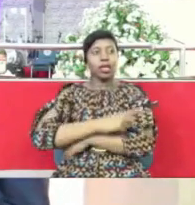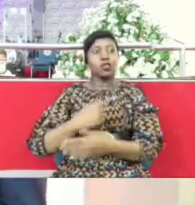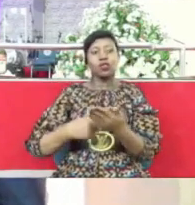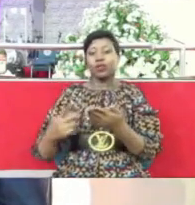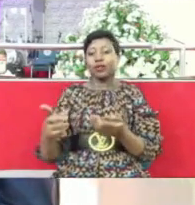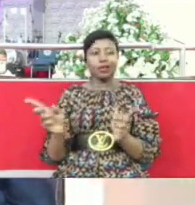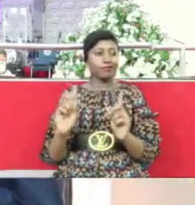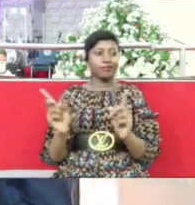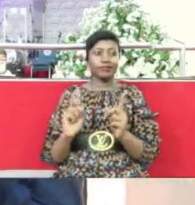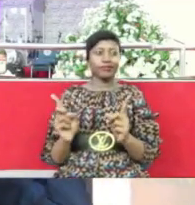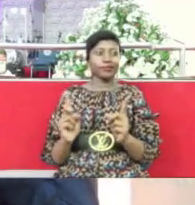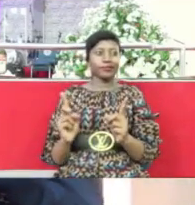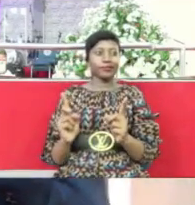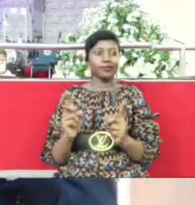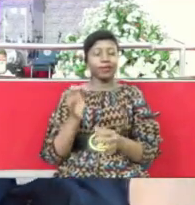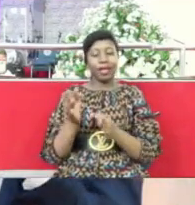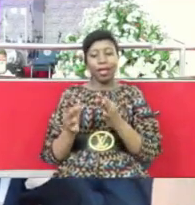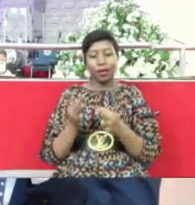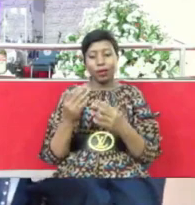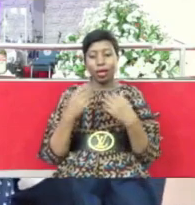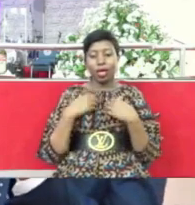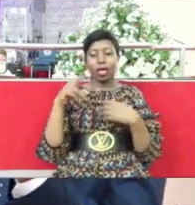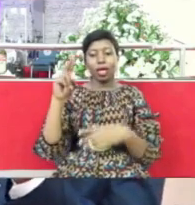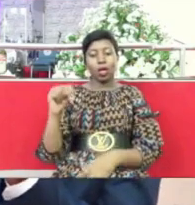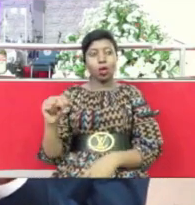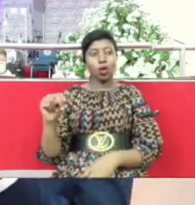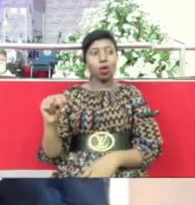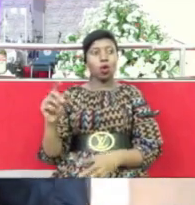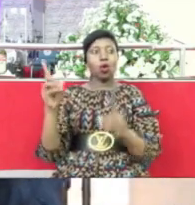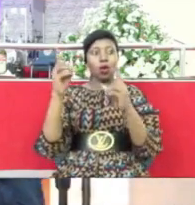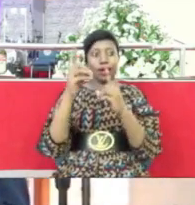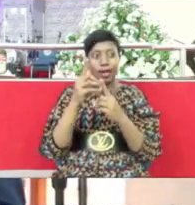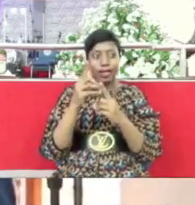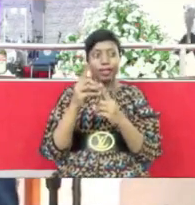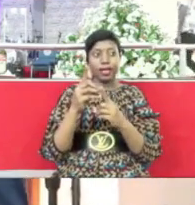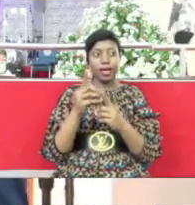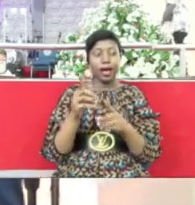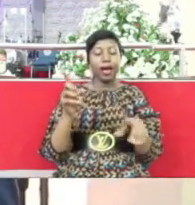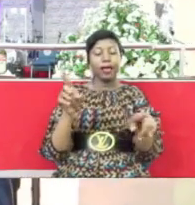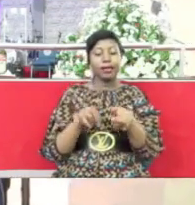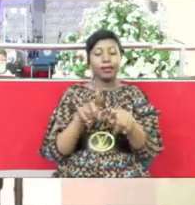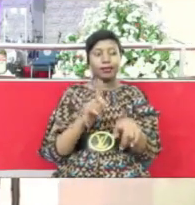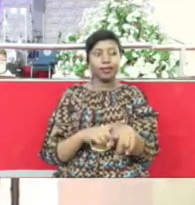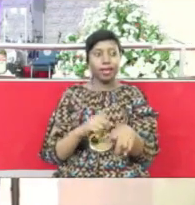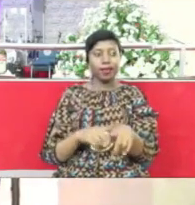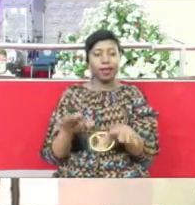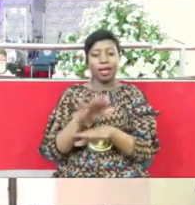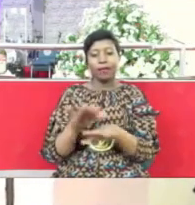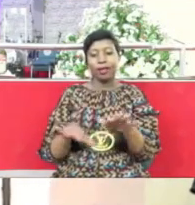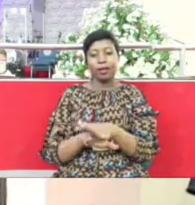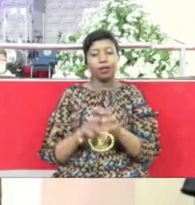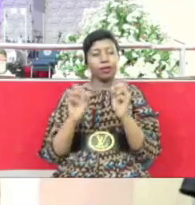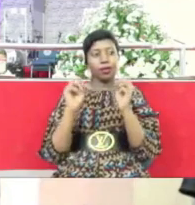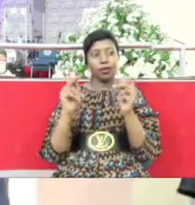sisi wenyewe. If you had no date kama haukuwa na tarehe, everything will look the same. Kila kitu ingekuwa sawa. But now we have days. Lakini tuko na siku. Then we also know